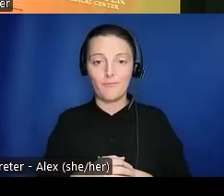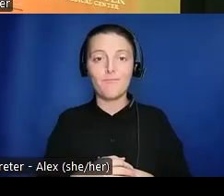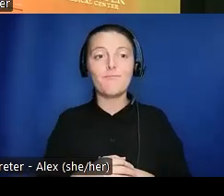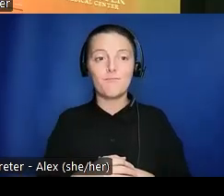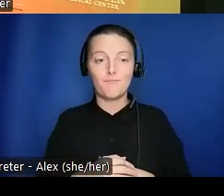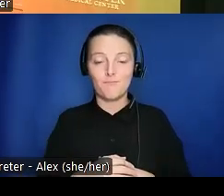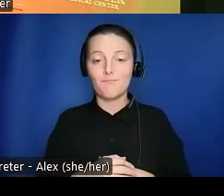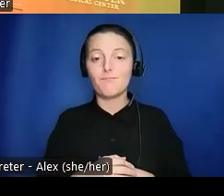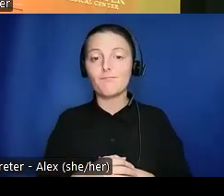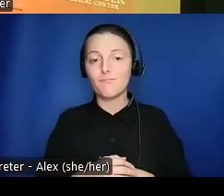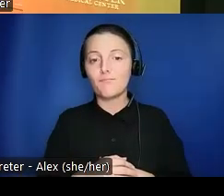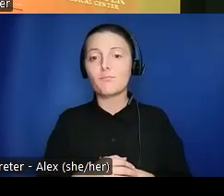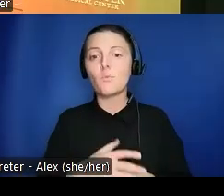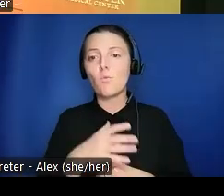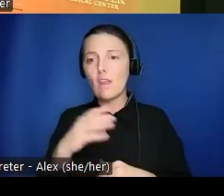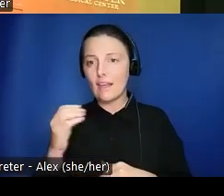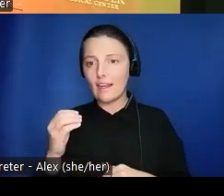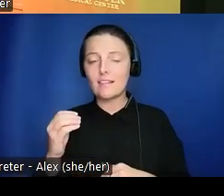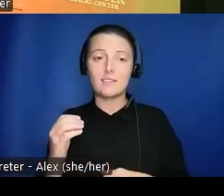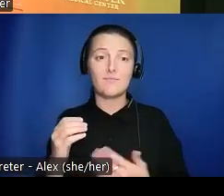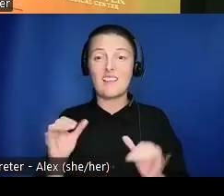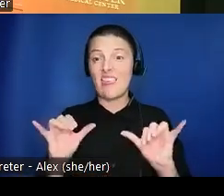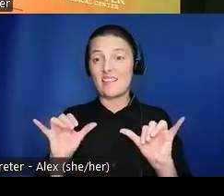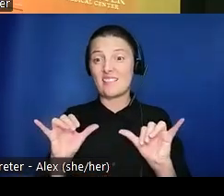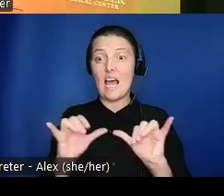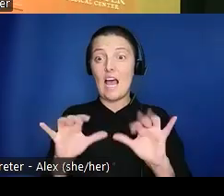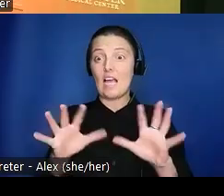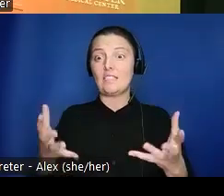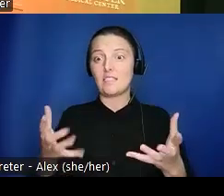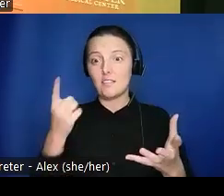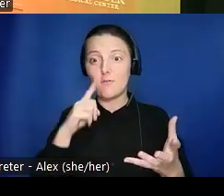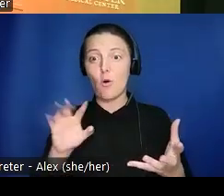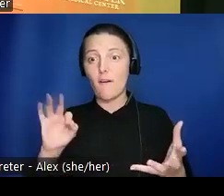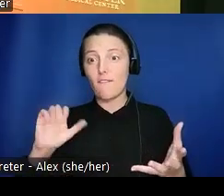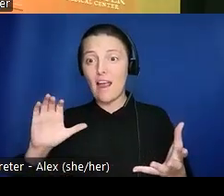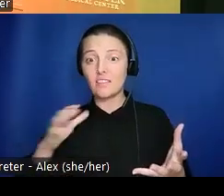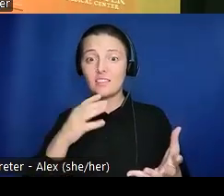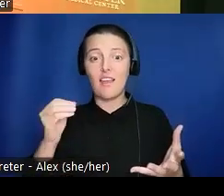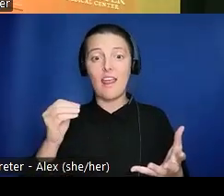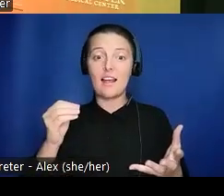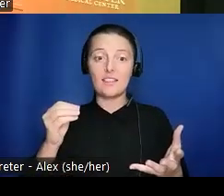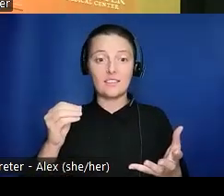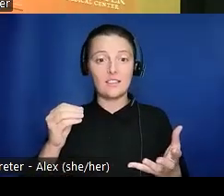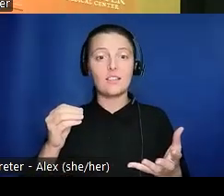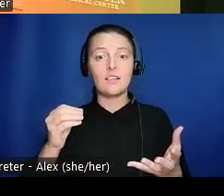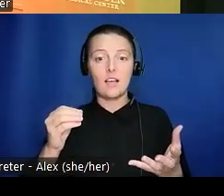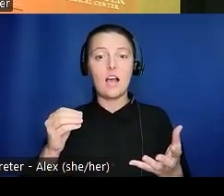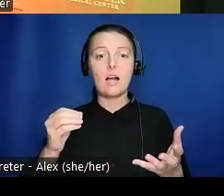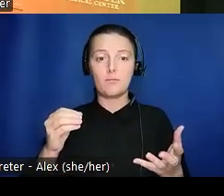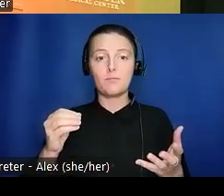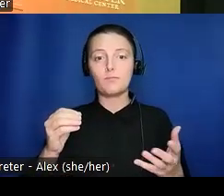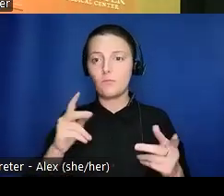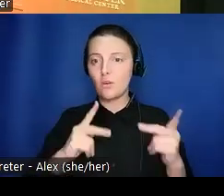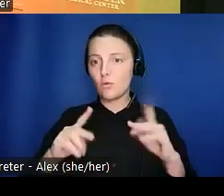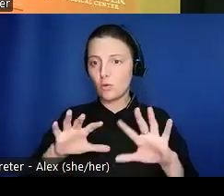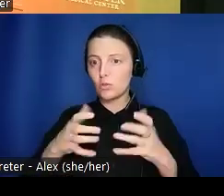the size of our faculty in child psychiatry also keeps growing. It now counts 47 faculty and